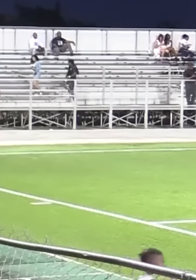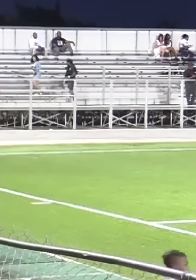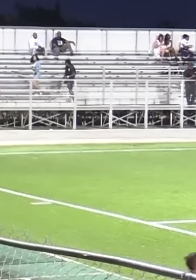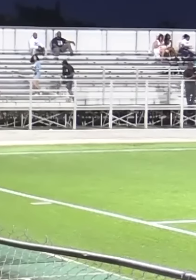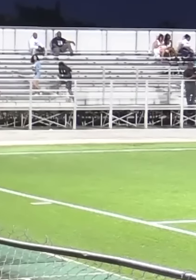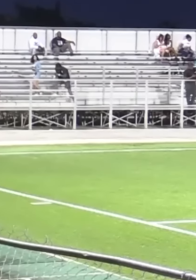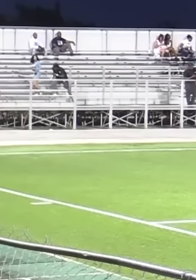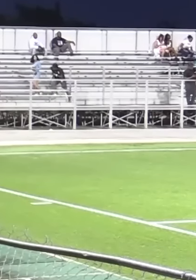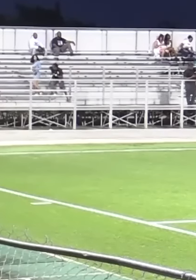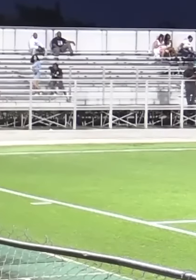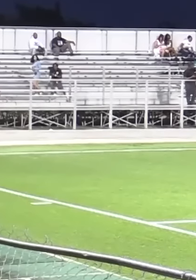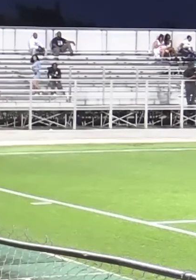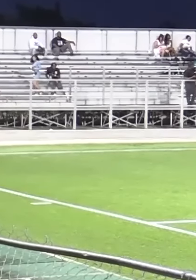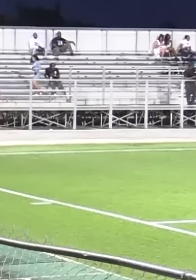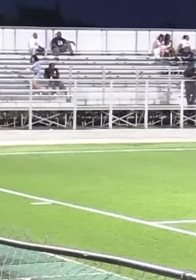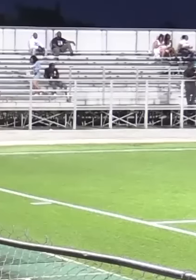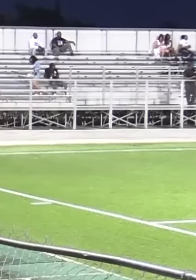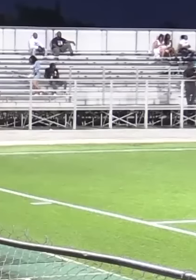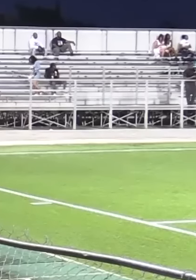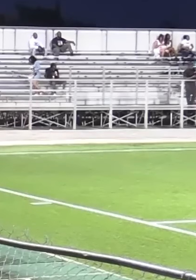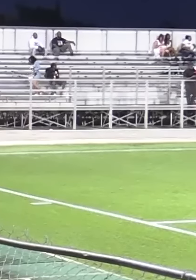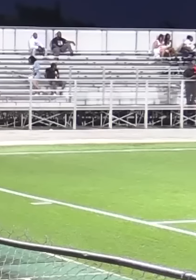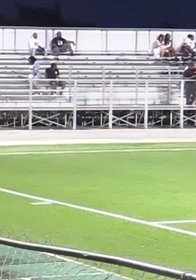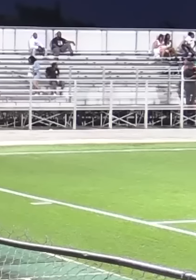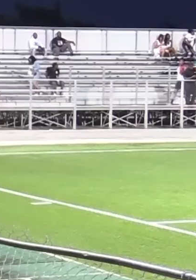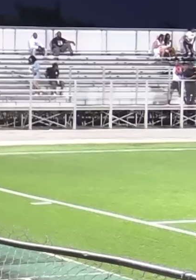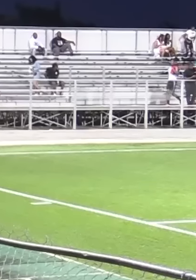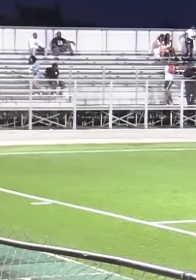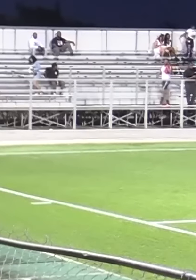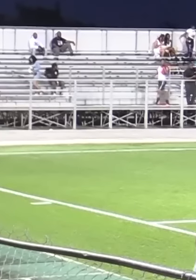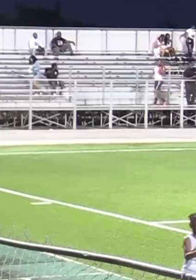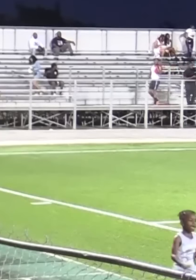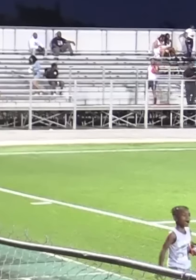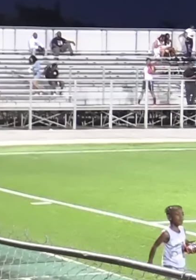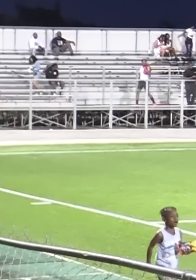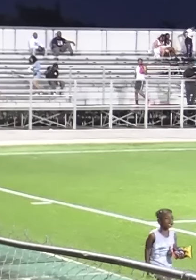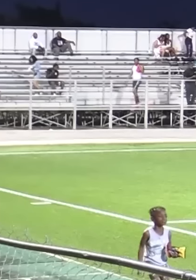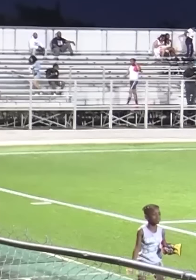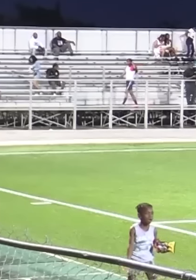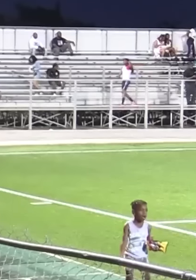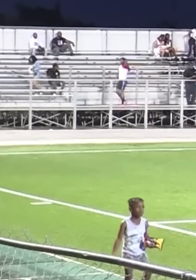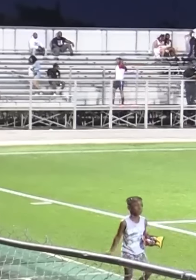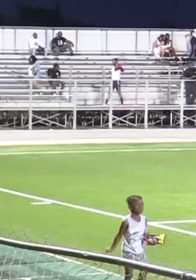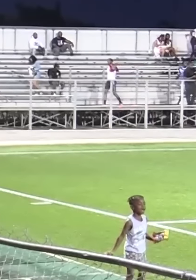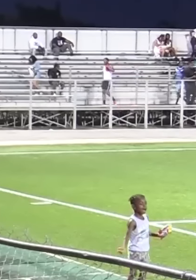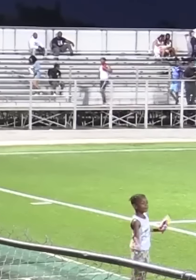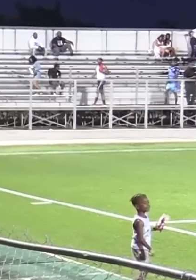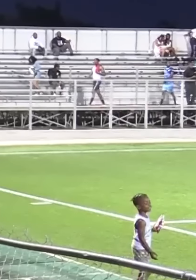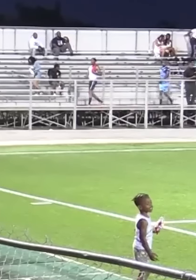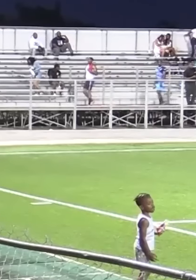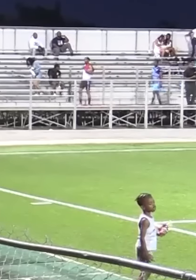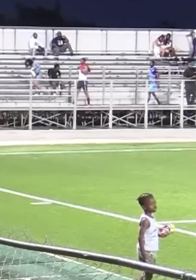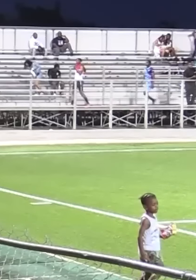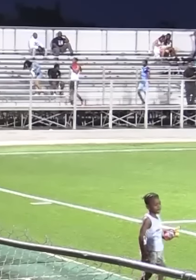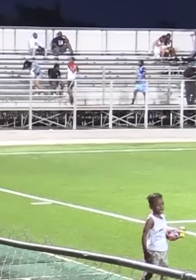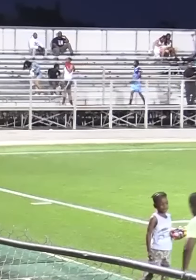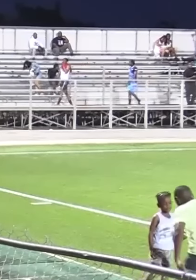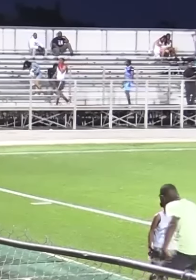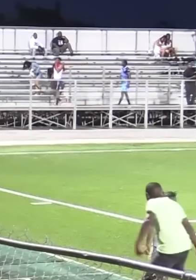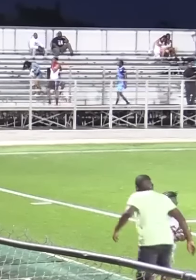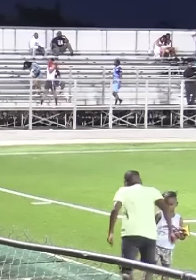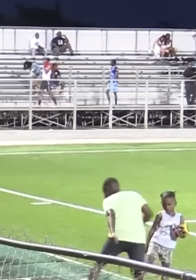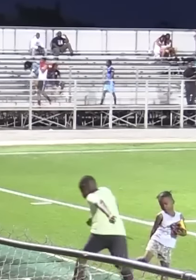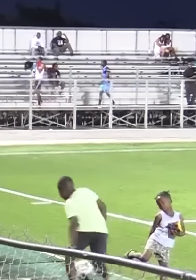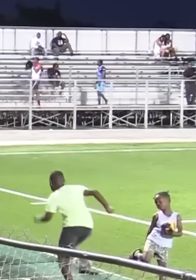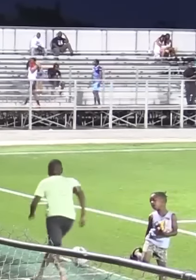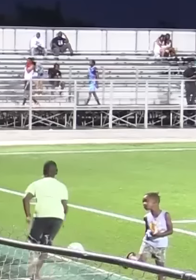and physical activity. So it came up with the idea of the Footorama. We had a cricket element to it with High